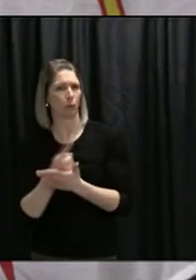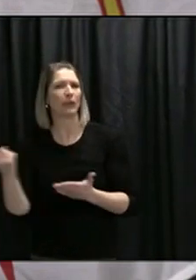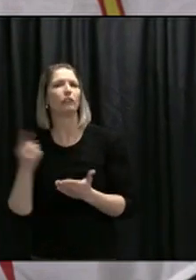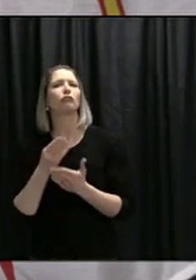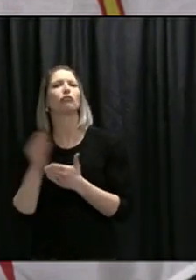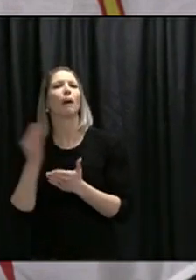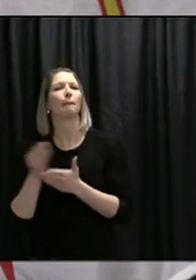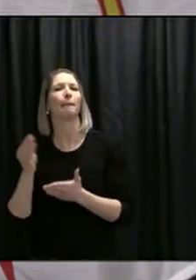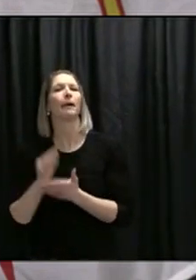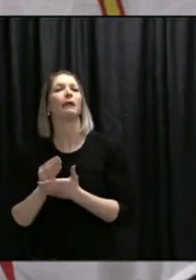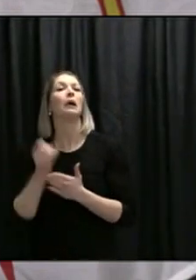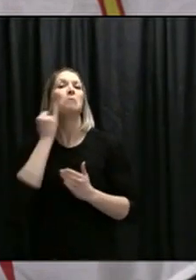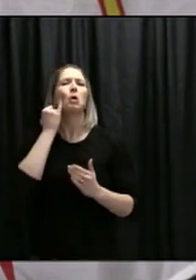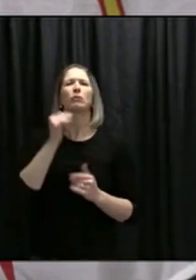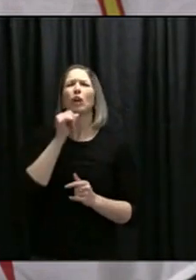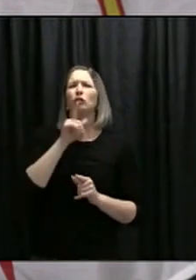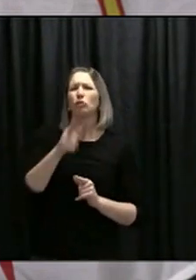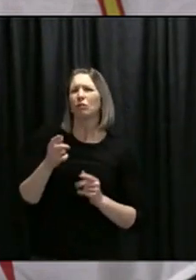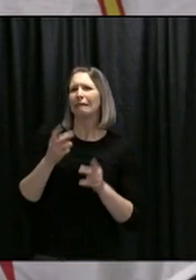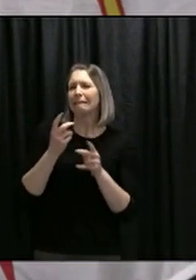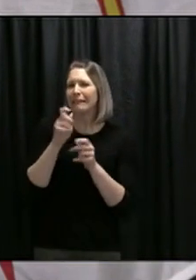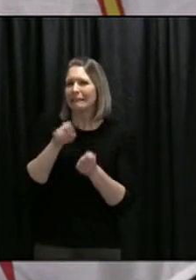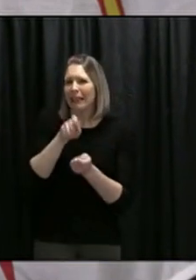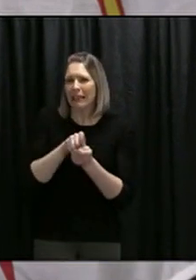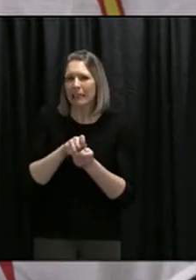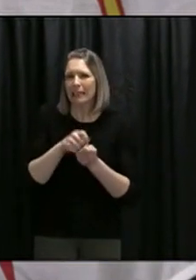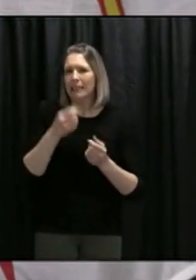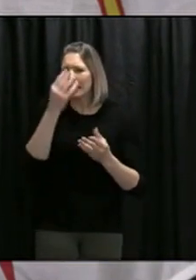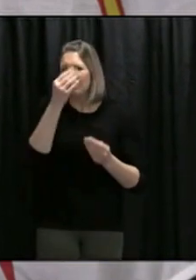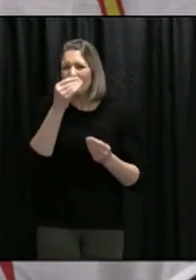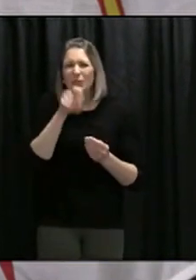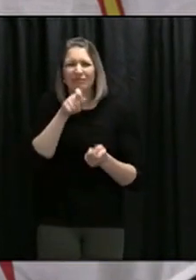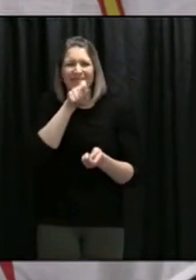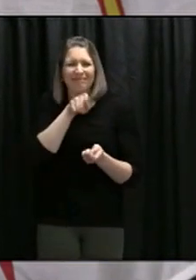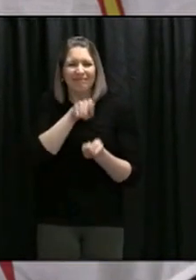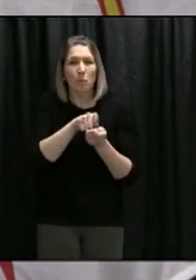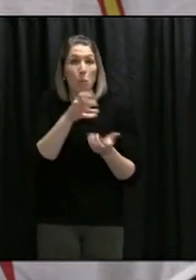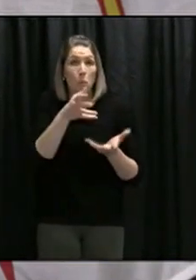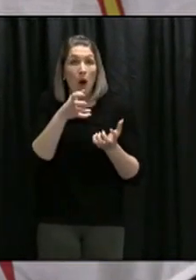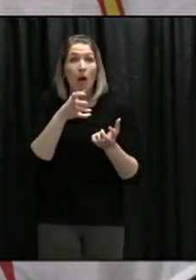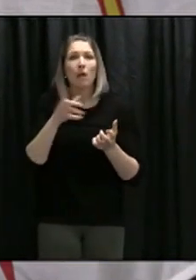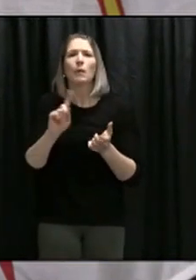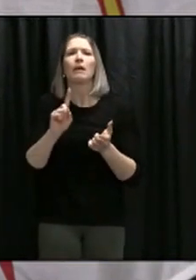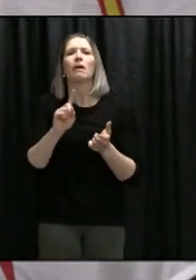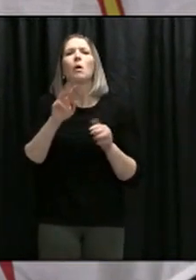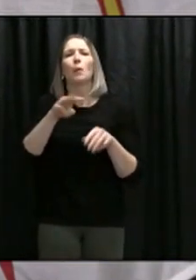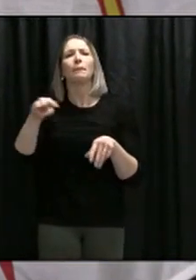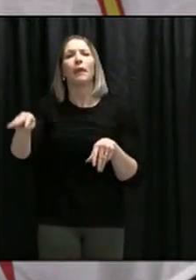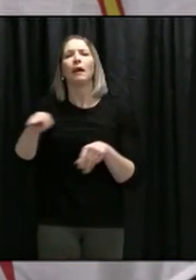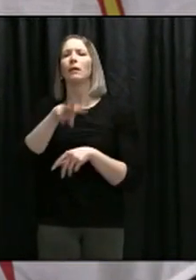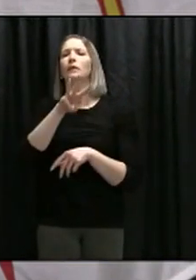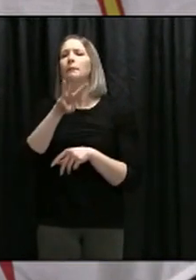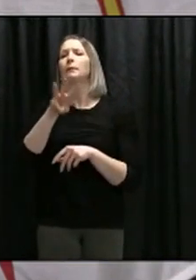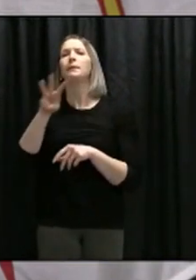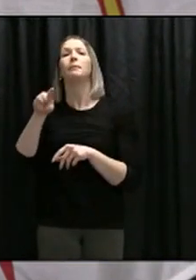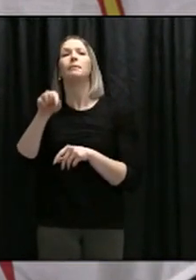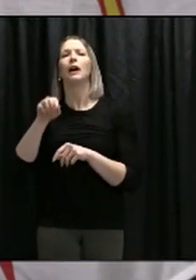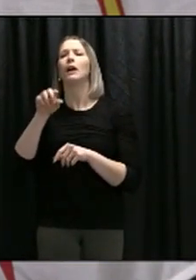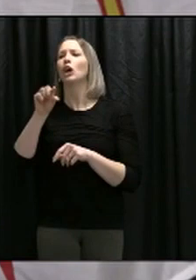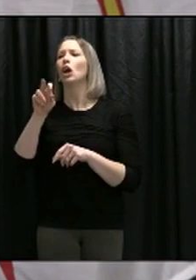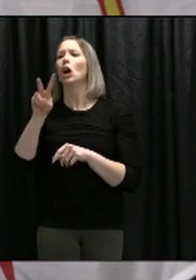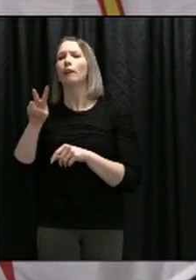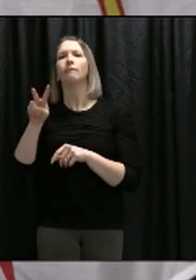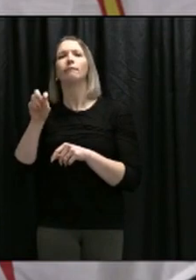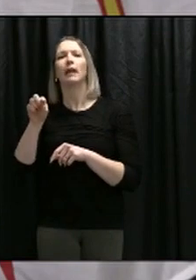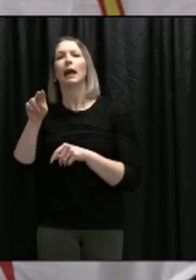gov.nl.ca/COVID-19. Please be advised that it can take up to 5 days for your result to be available. Those who have